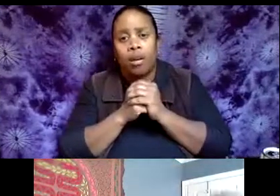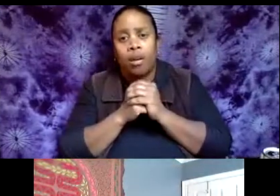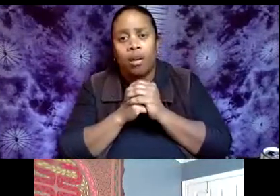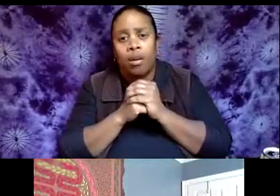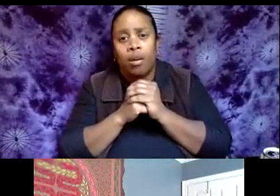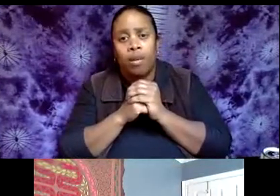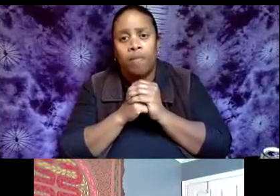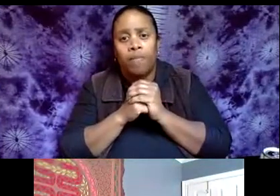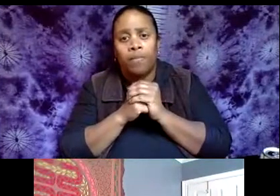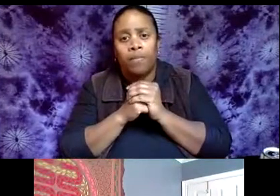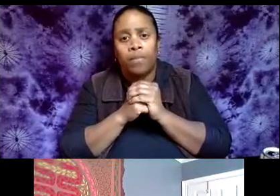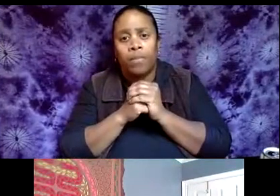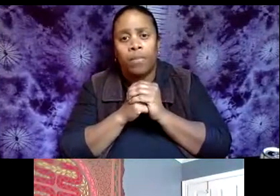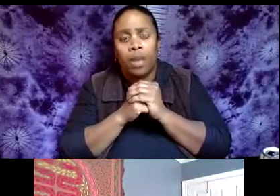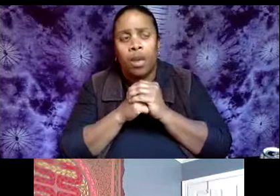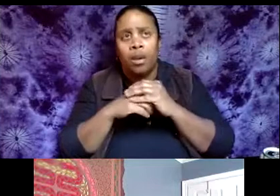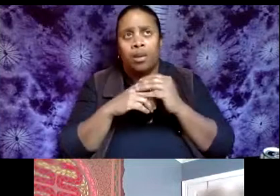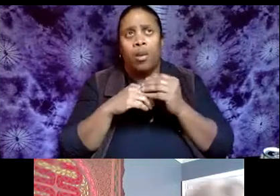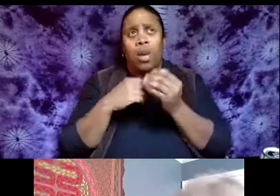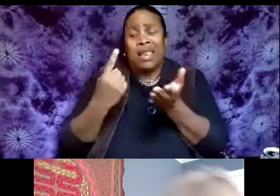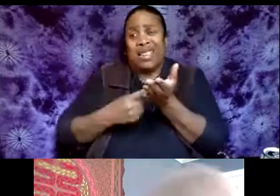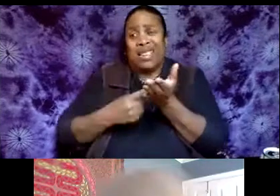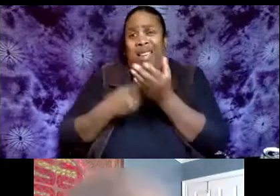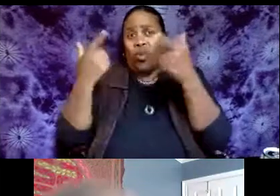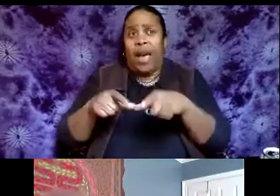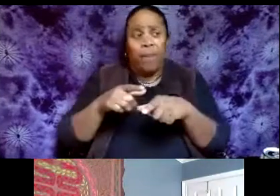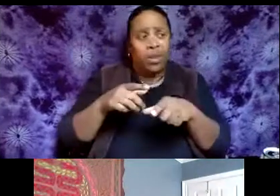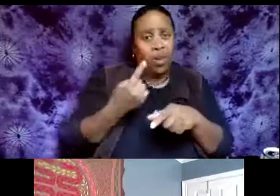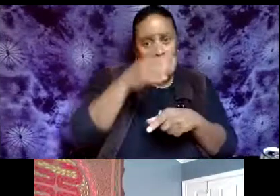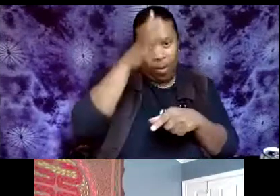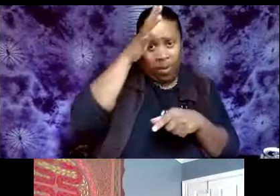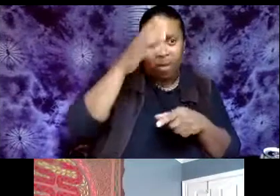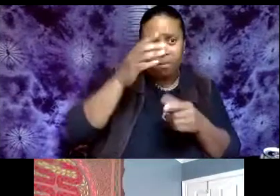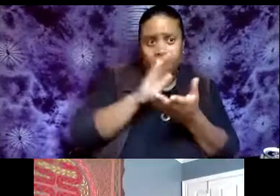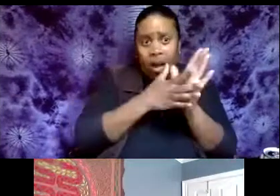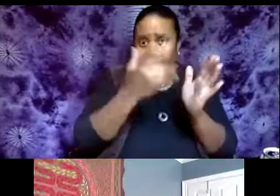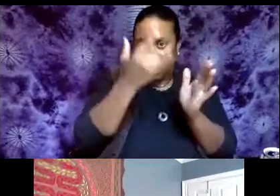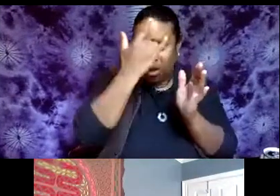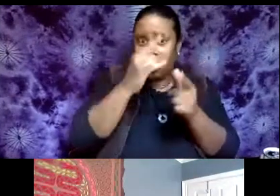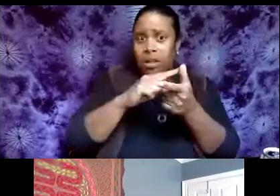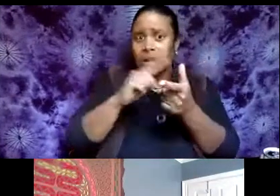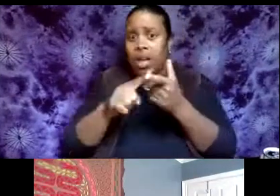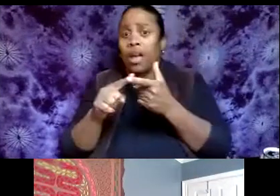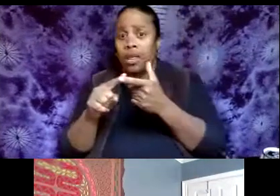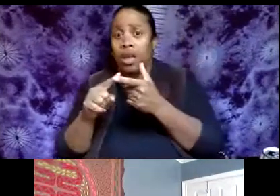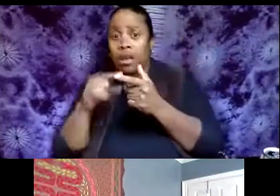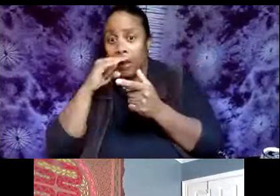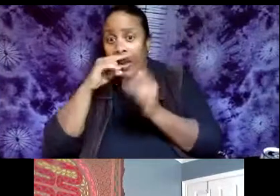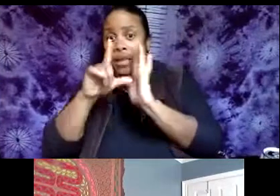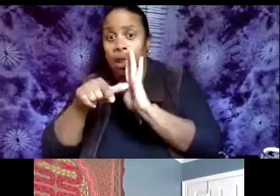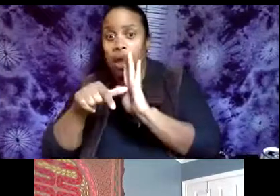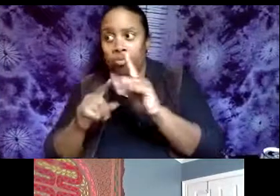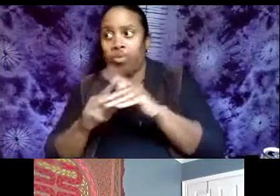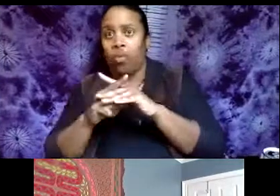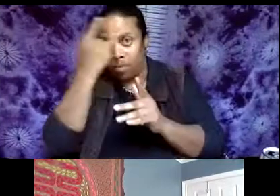also is showing up narcissistic. It's a huge, huge challenge. I was going to say that, yeah, so like, for example, if your boyfriend is willing to play this with you